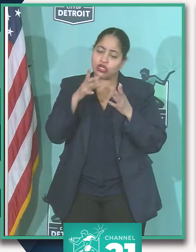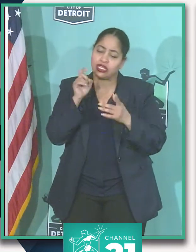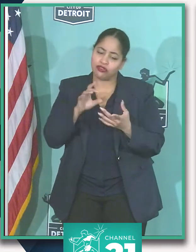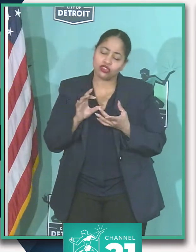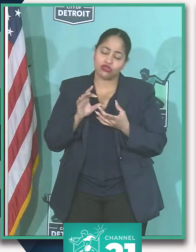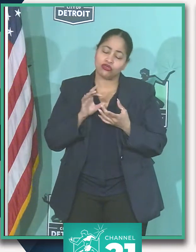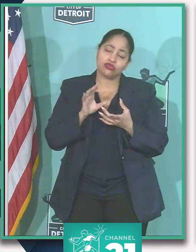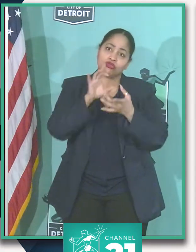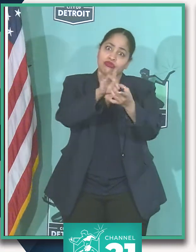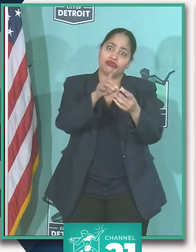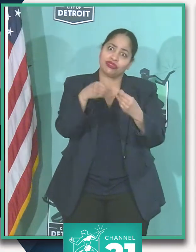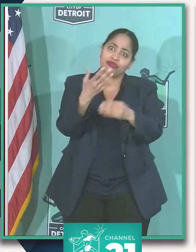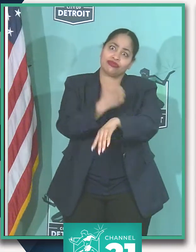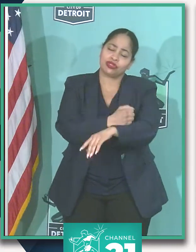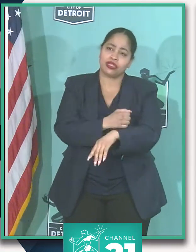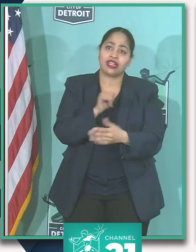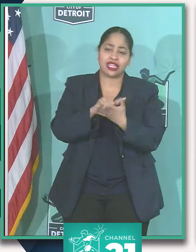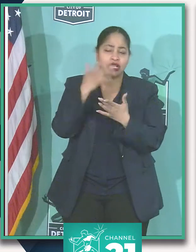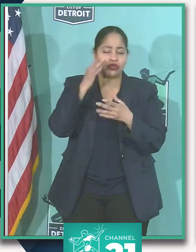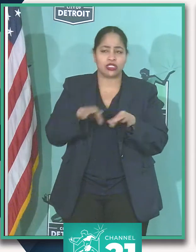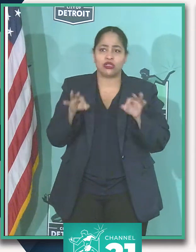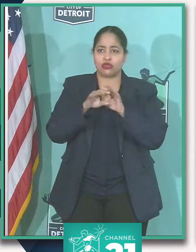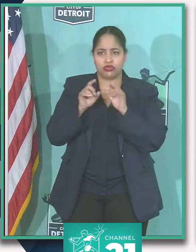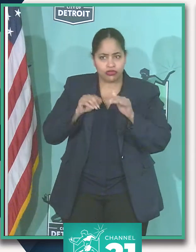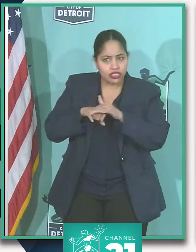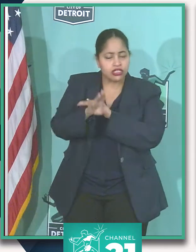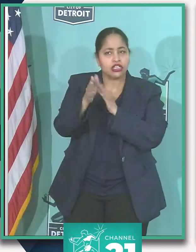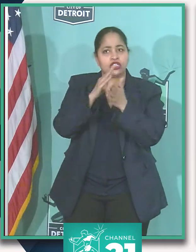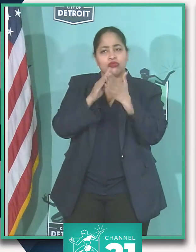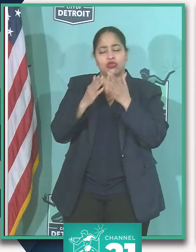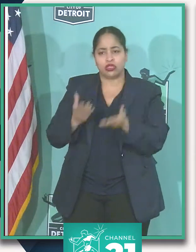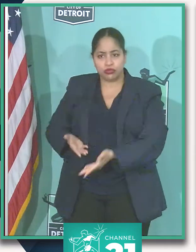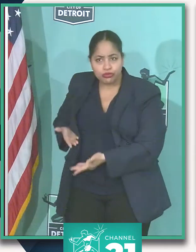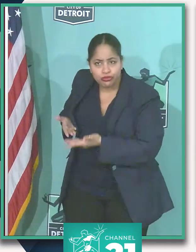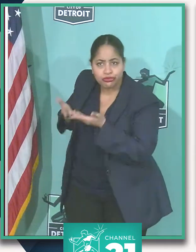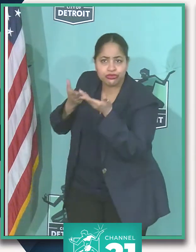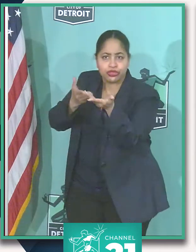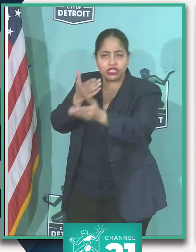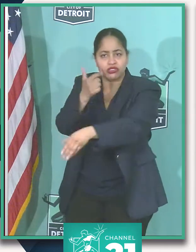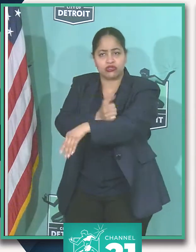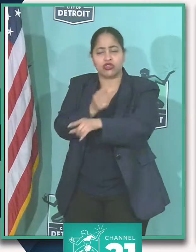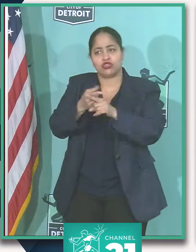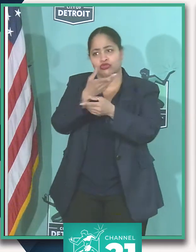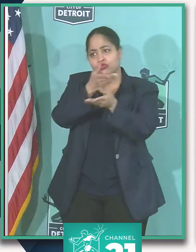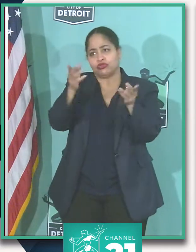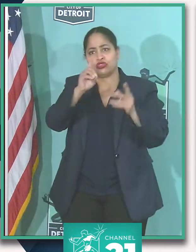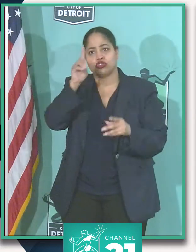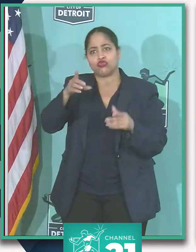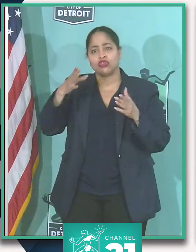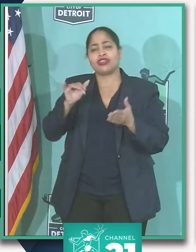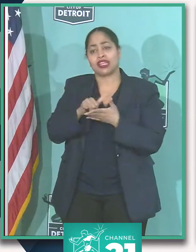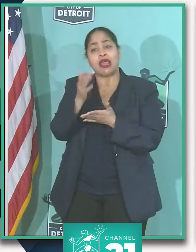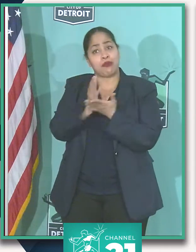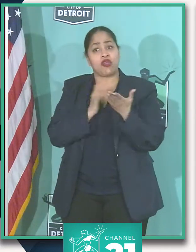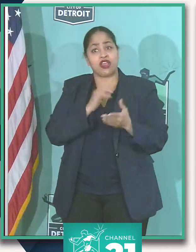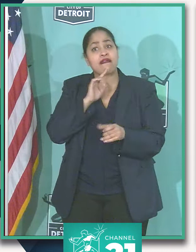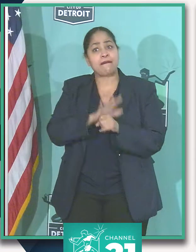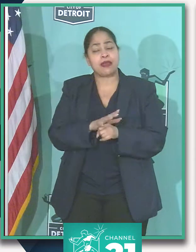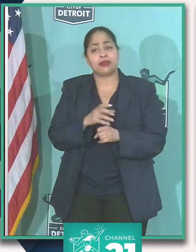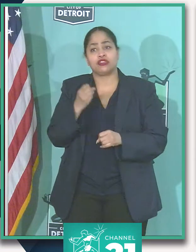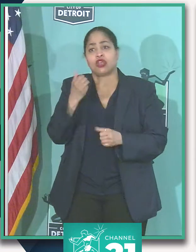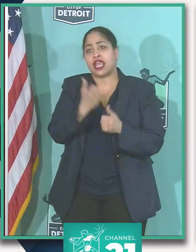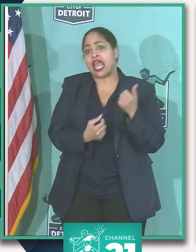so important, going out into the community and bringing the vaccine directly to our Detroiters. That's part of our commitment so